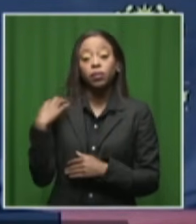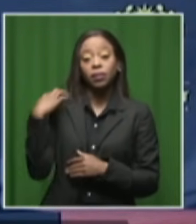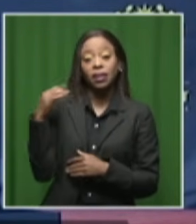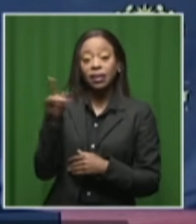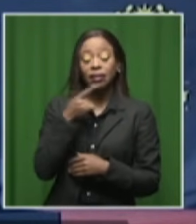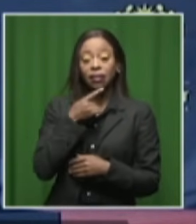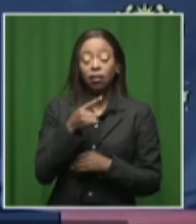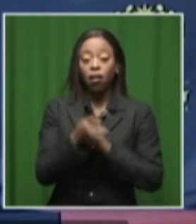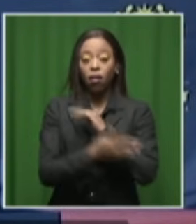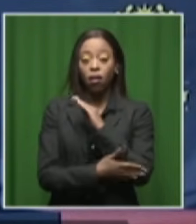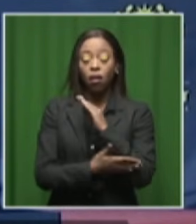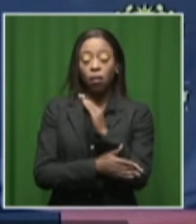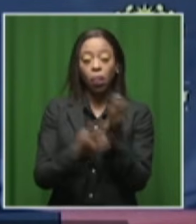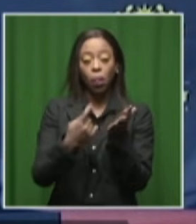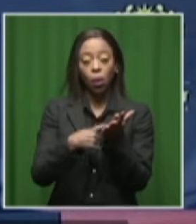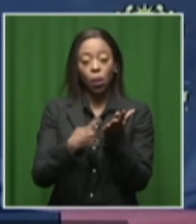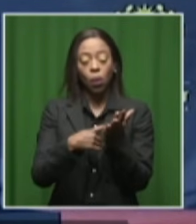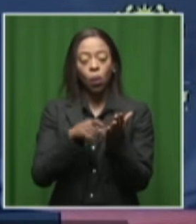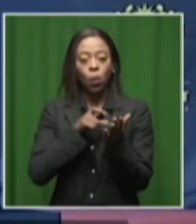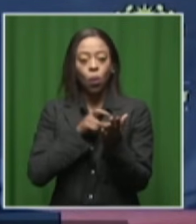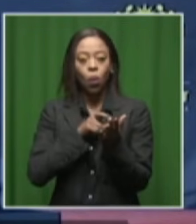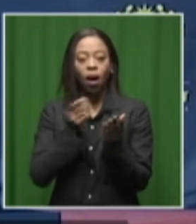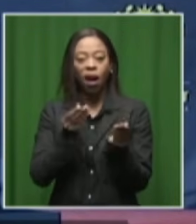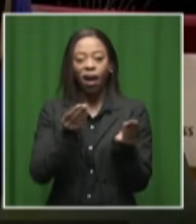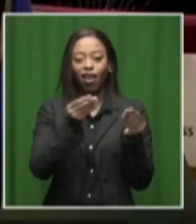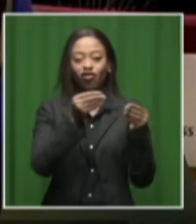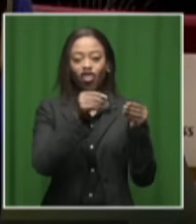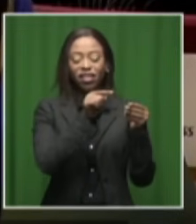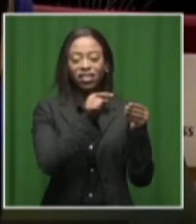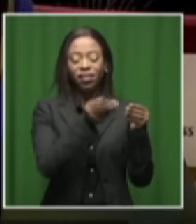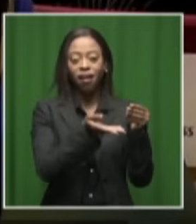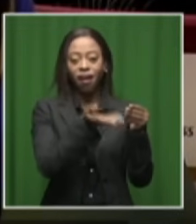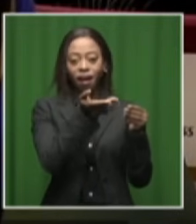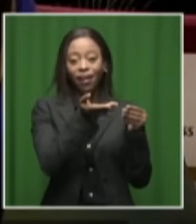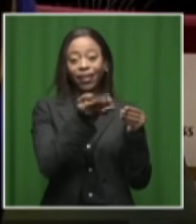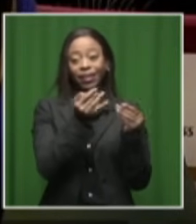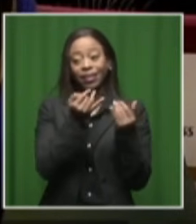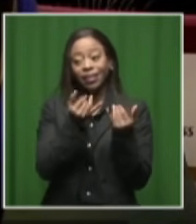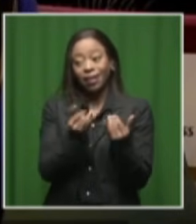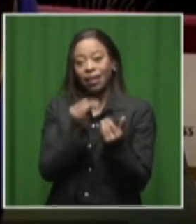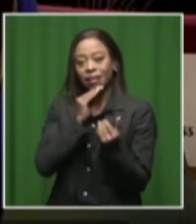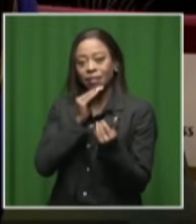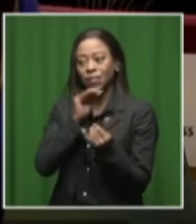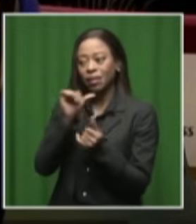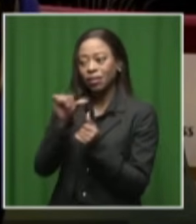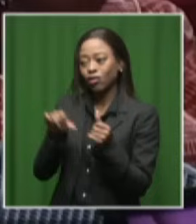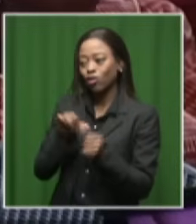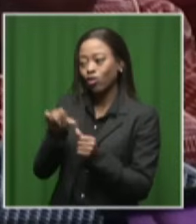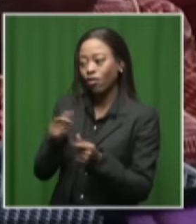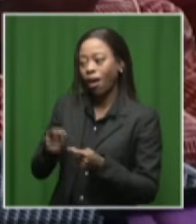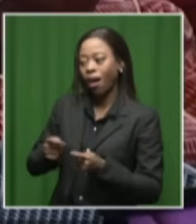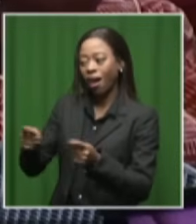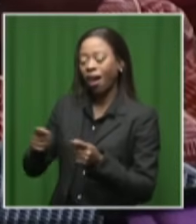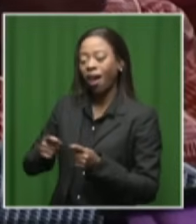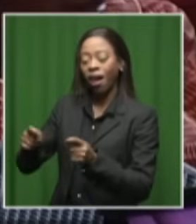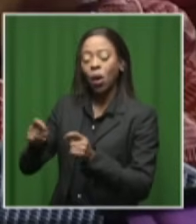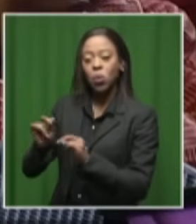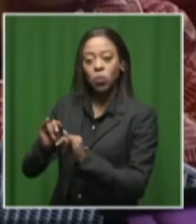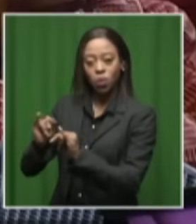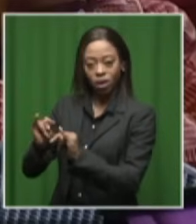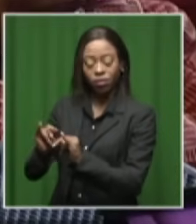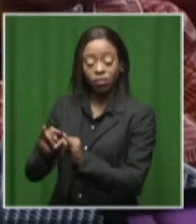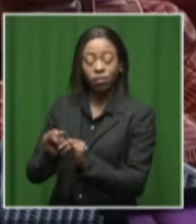the country's debt levels are due to rising debt services costs crowding out imported social spending. At the same